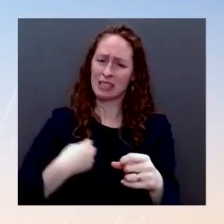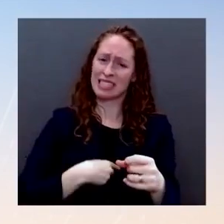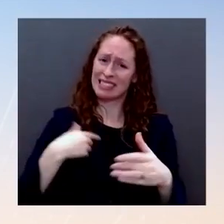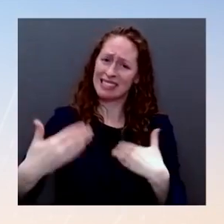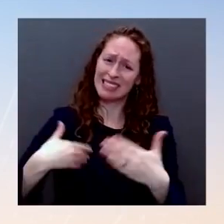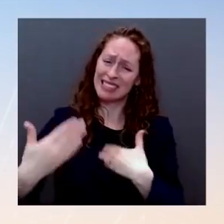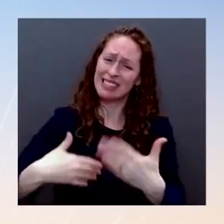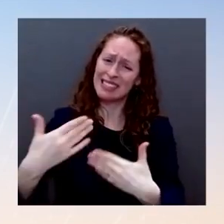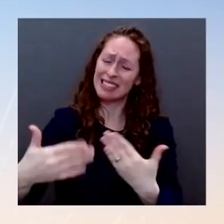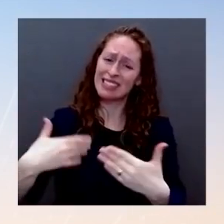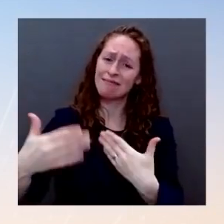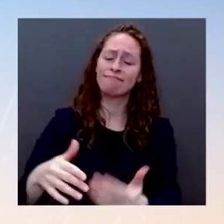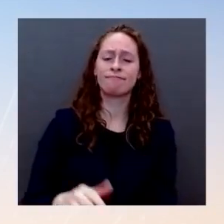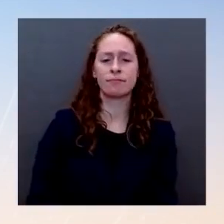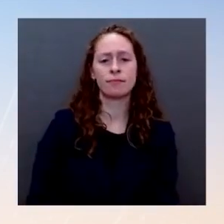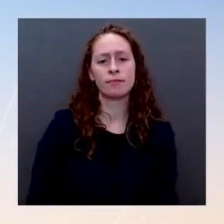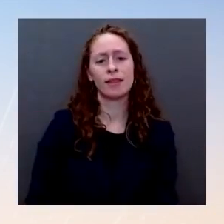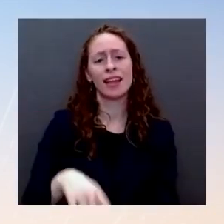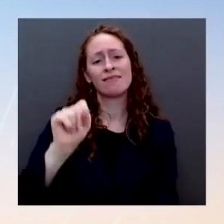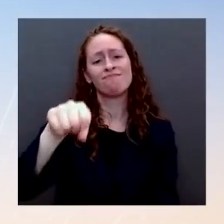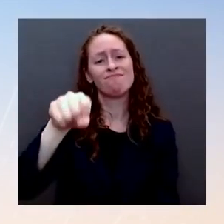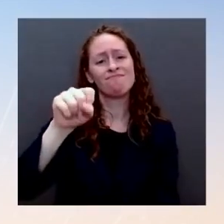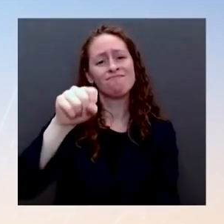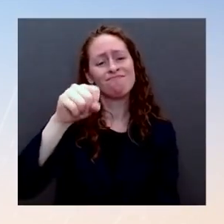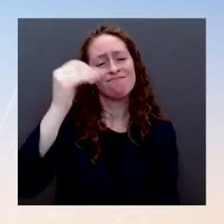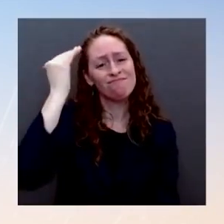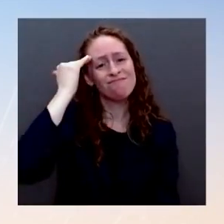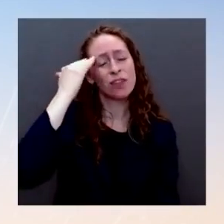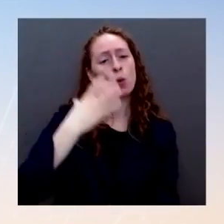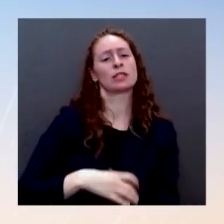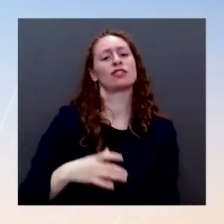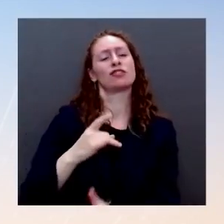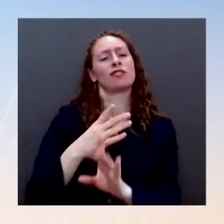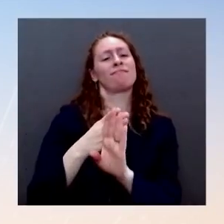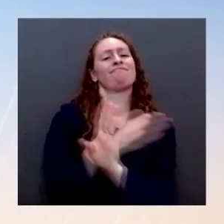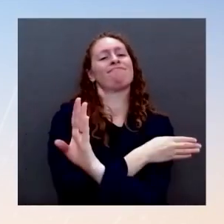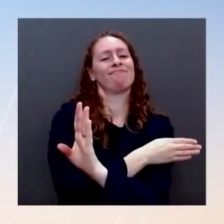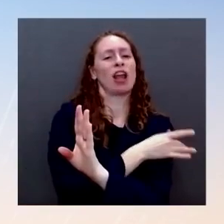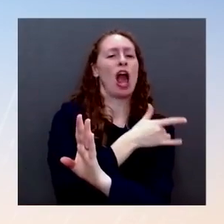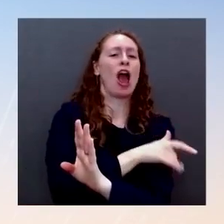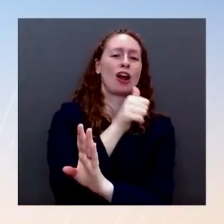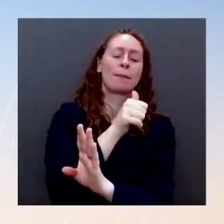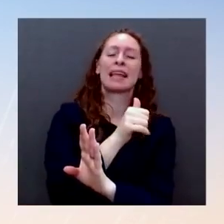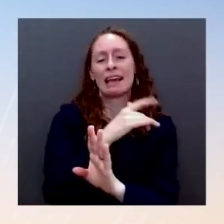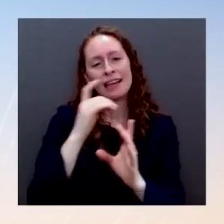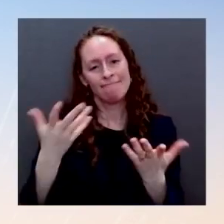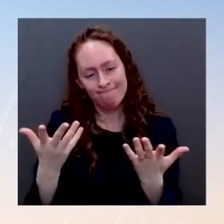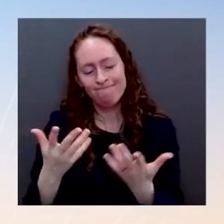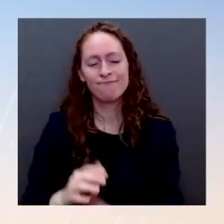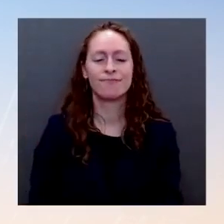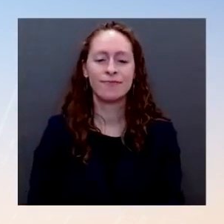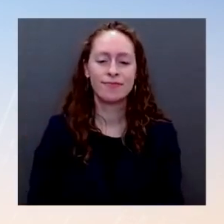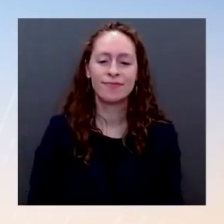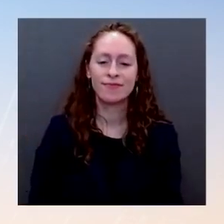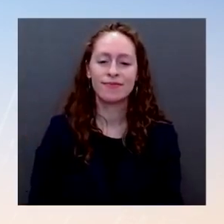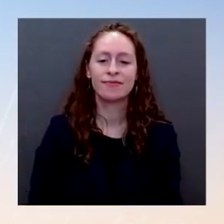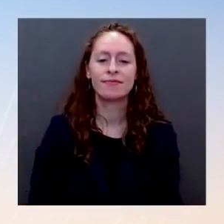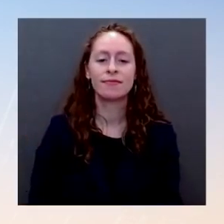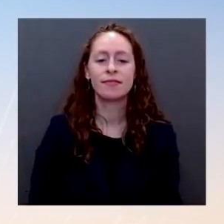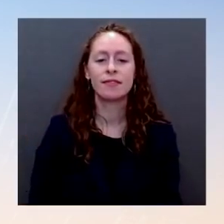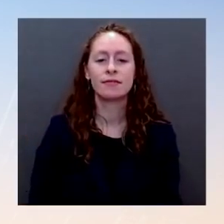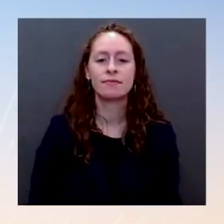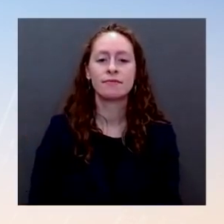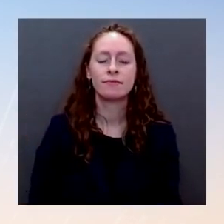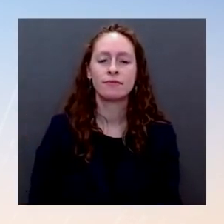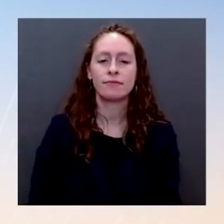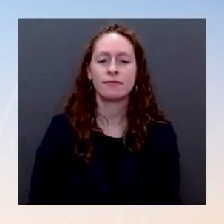earlier. Can I Go ahead. follow up with Oh, go ahead. Just child tax credit question. We know those aren't going to hit families' accounts this month, right? Yeah. Even though there's relief